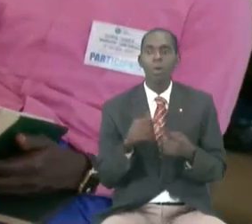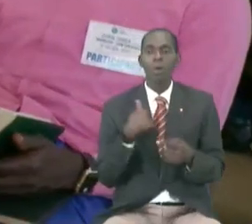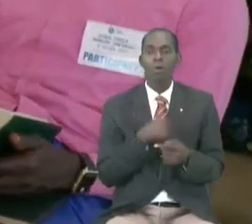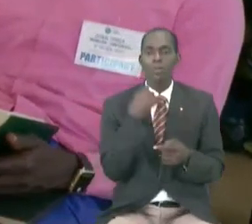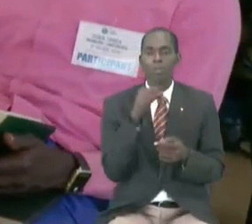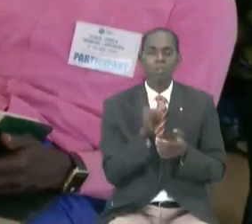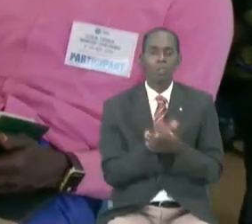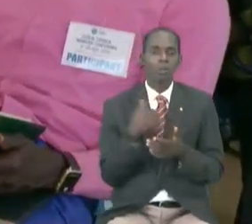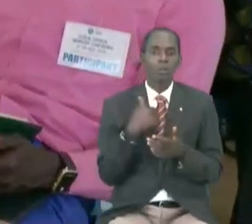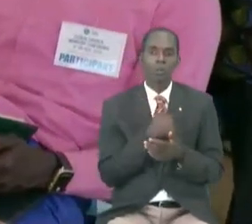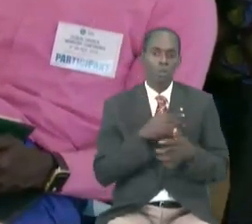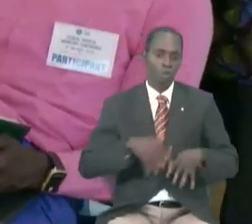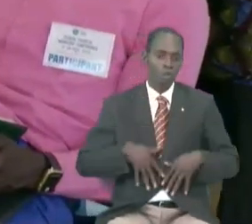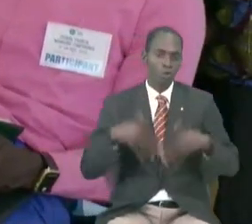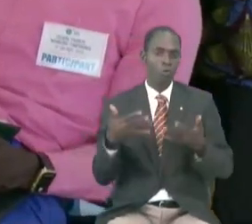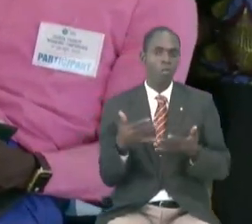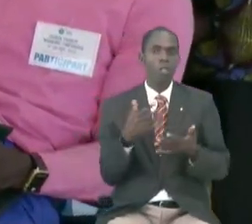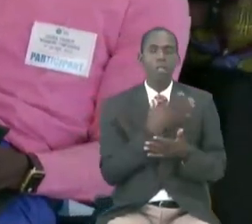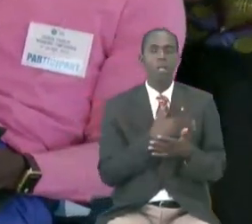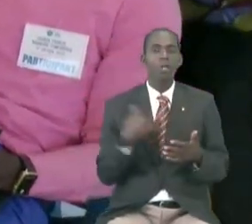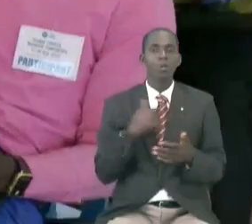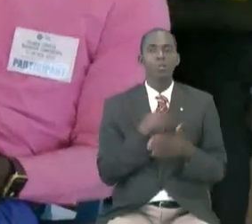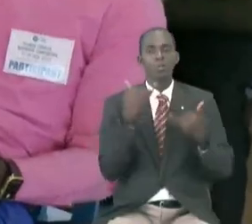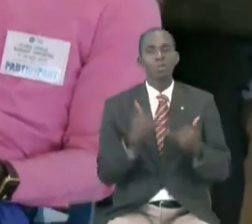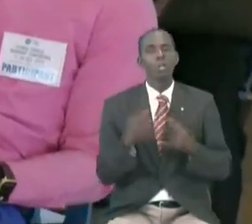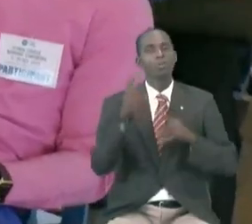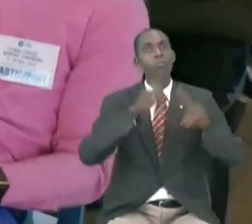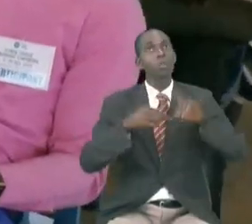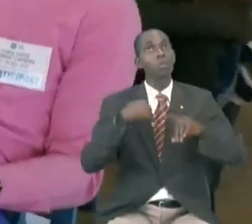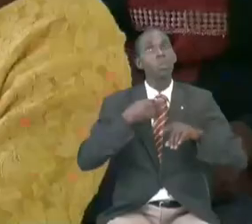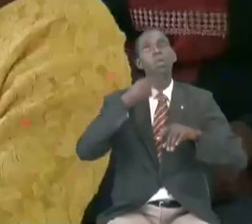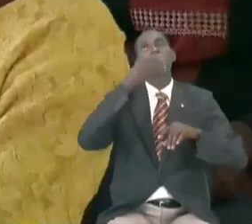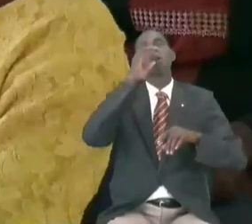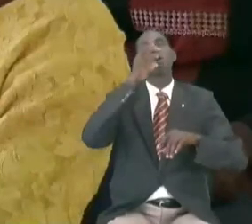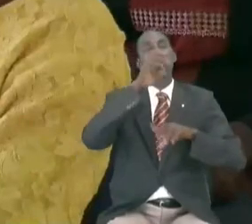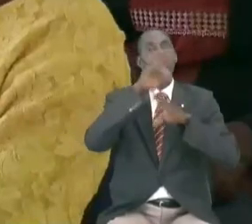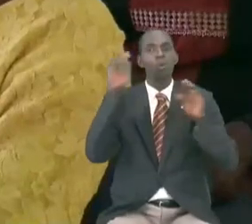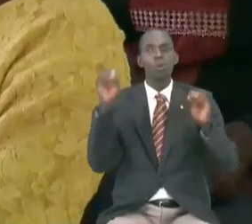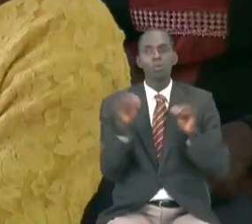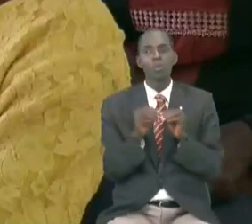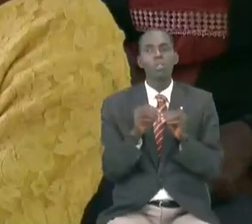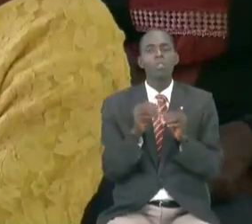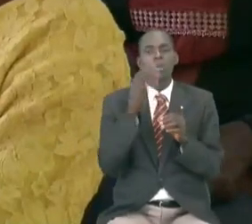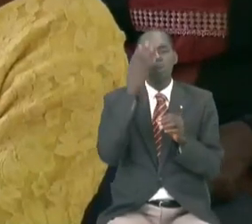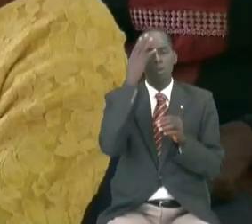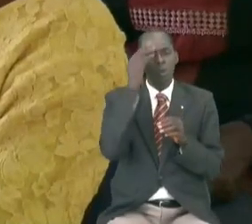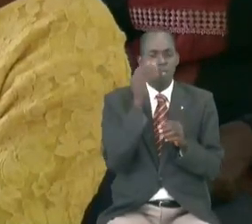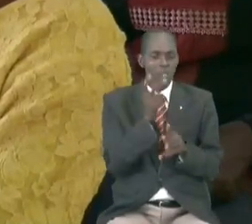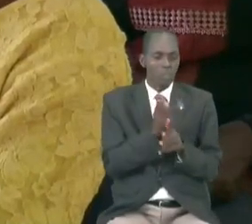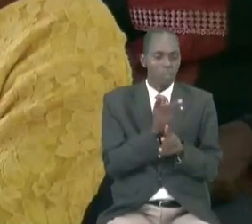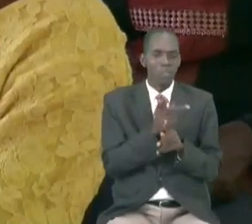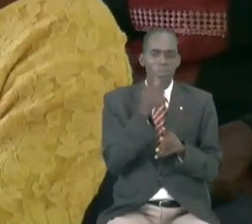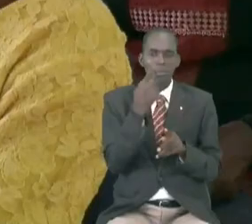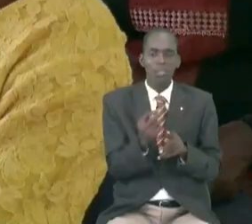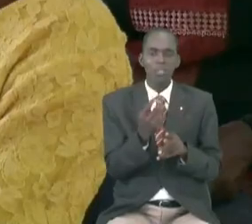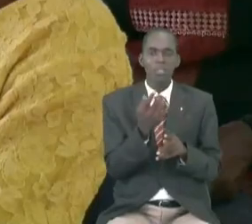the bottles of beer in the fridge? I'm not smoking anymore. Why did you keep, the packets of